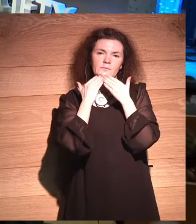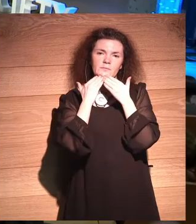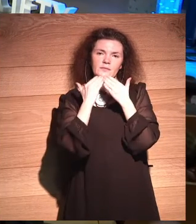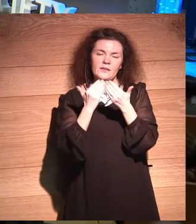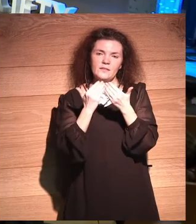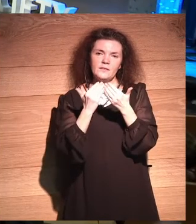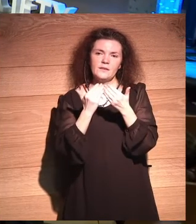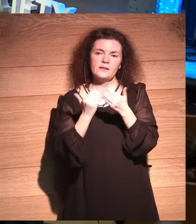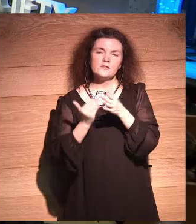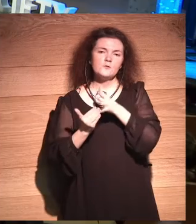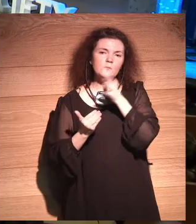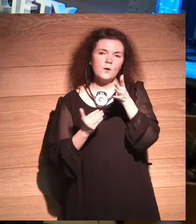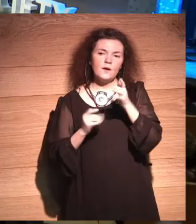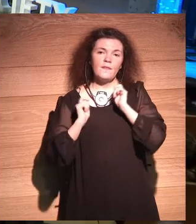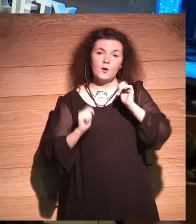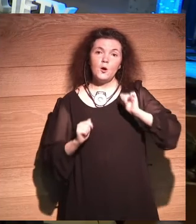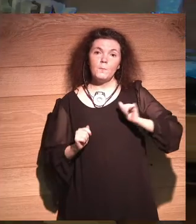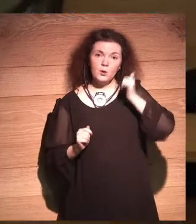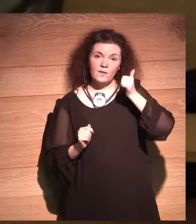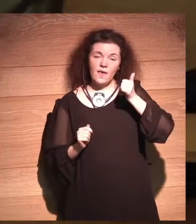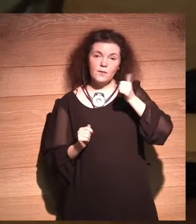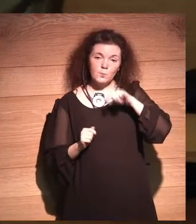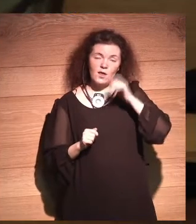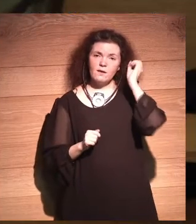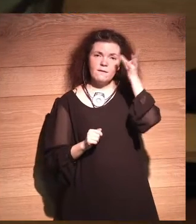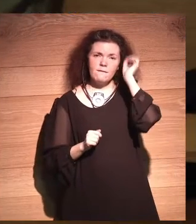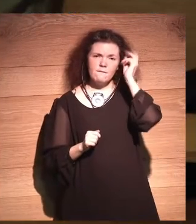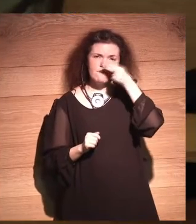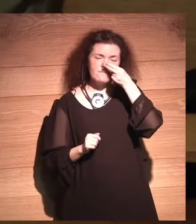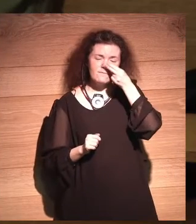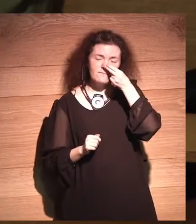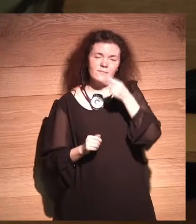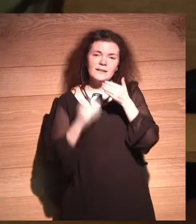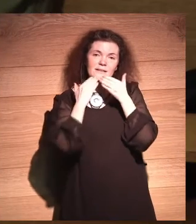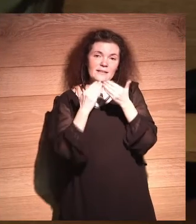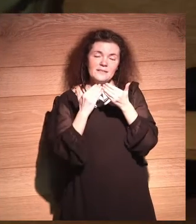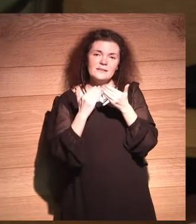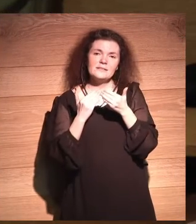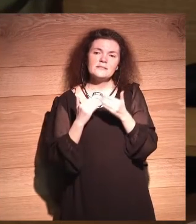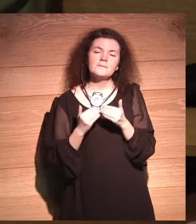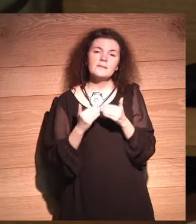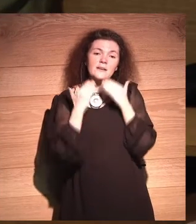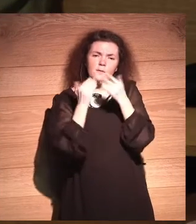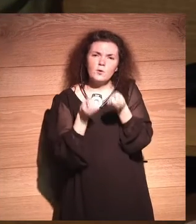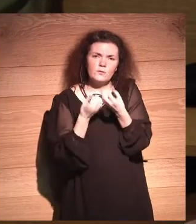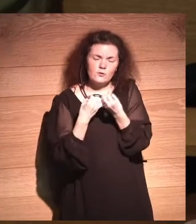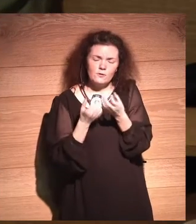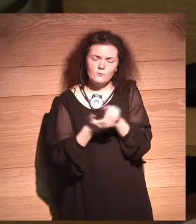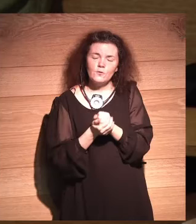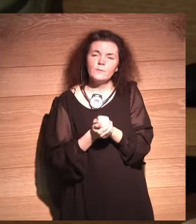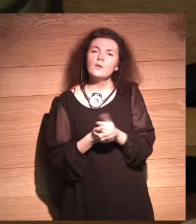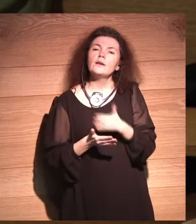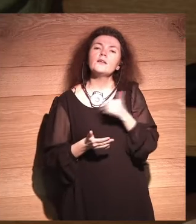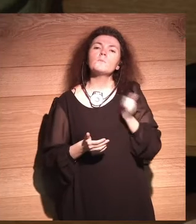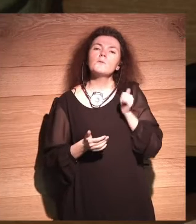For this opportunity and for the great conference and all the insights. I would like to ask the question, based upon your experience,